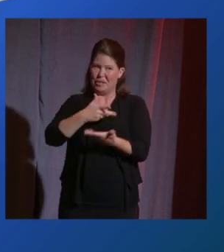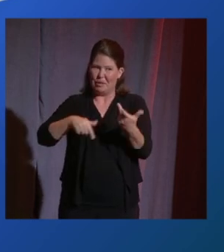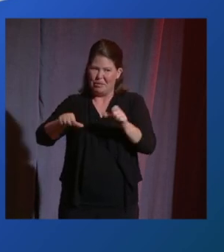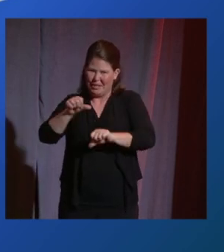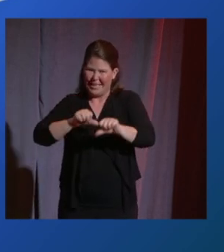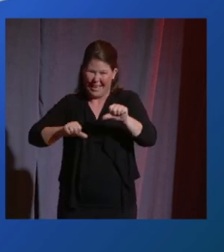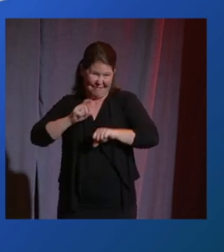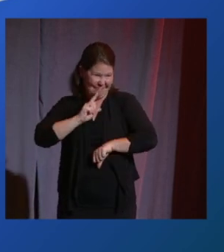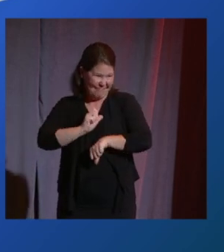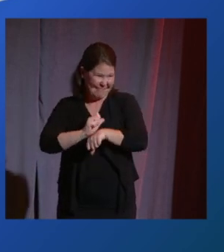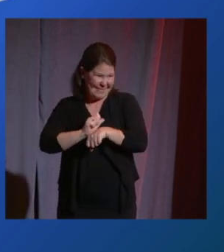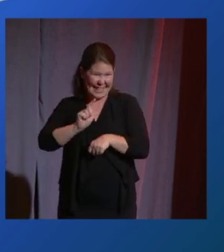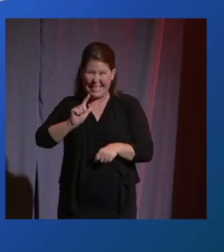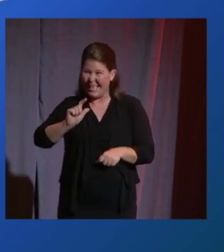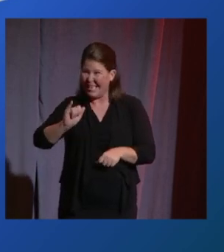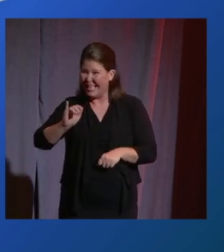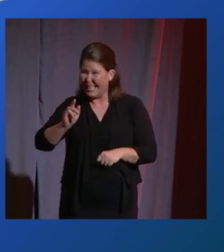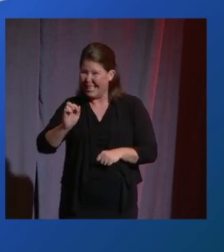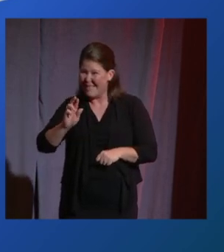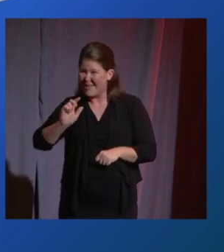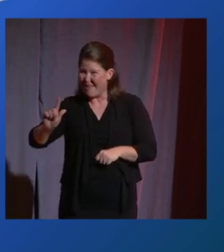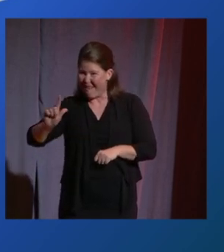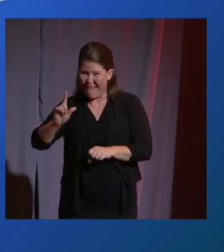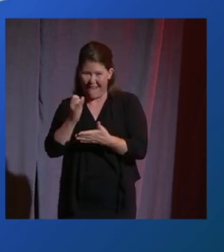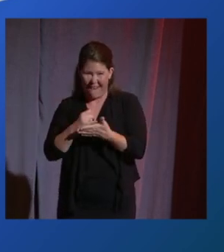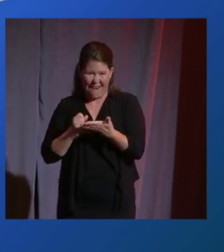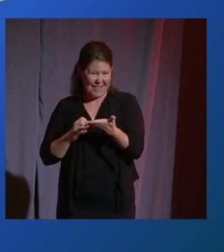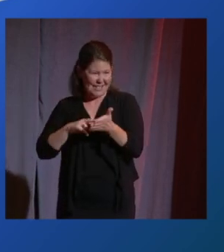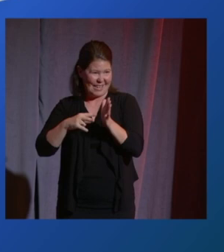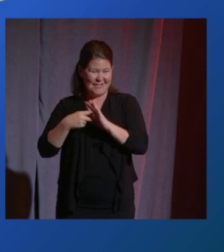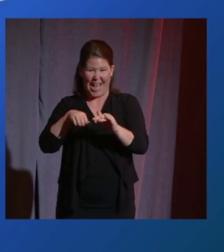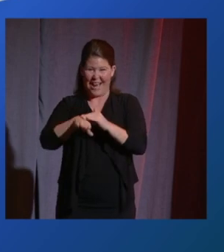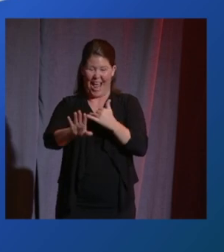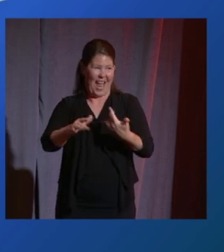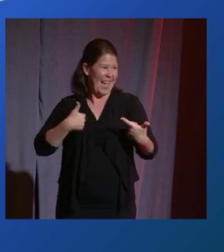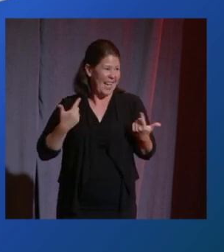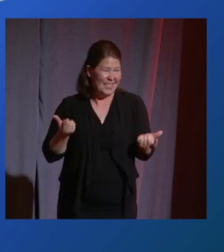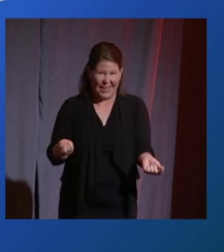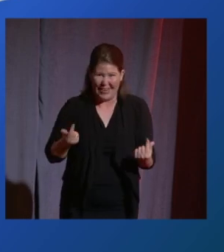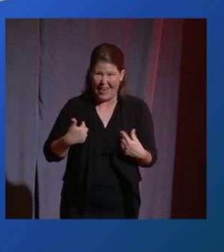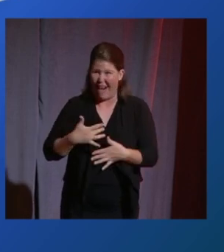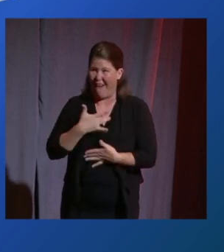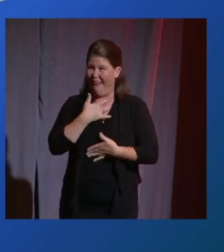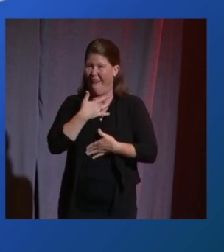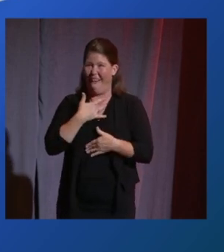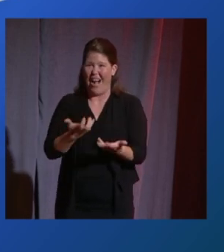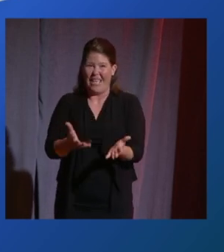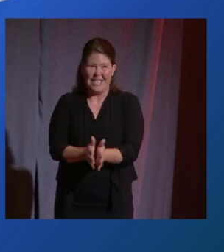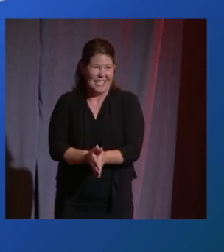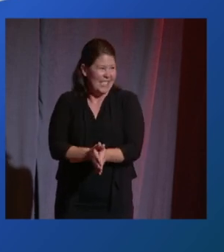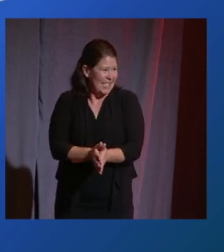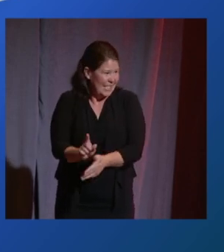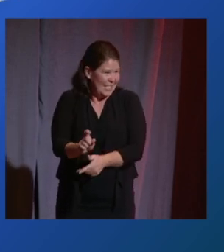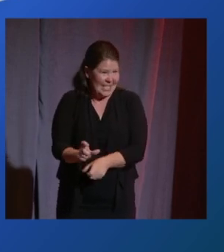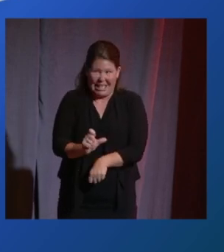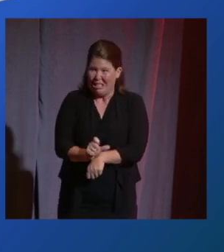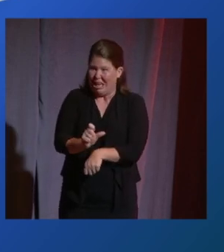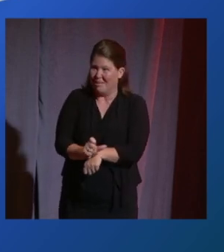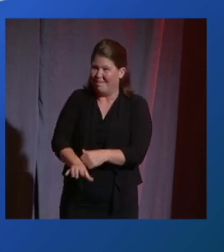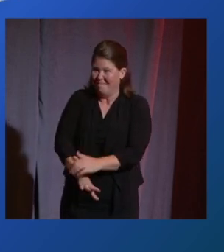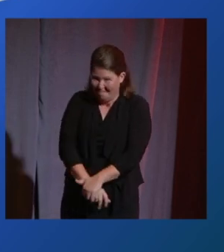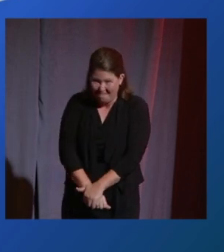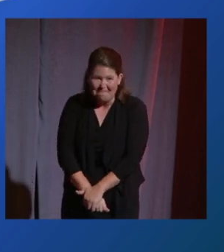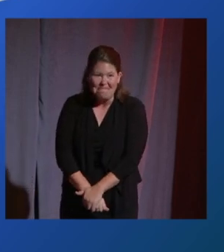and um I really did not know what I wanted to do except I knew I needed to get a job and so